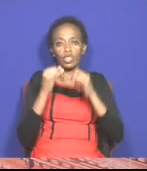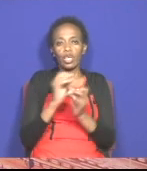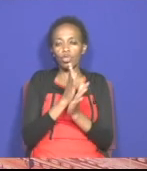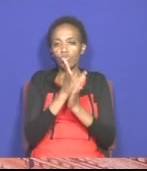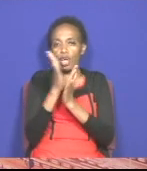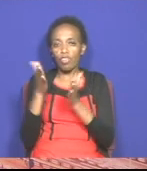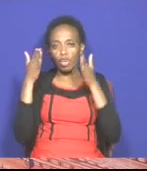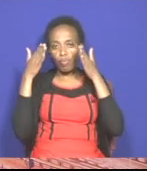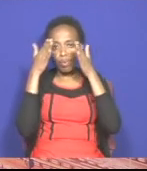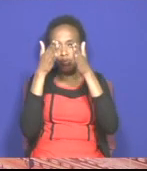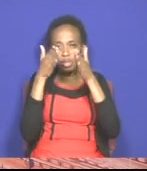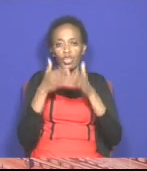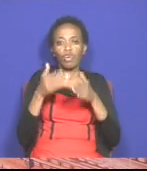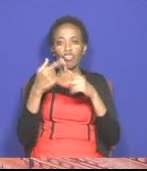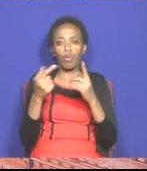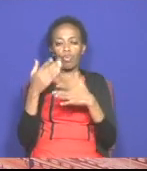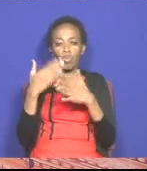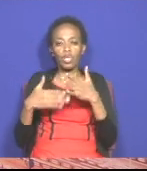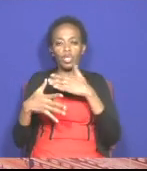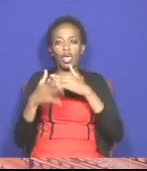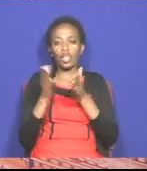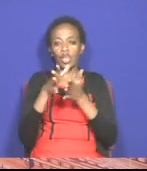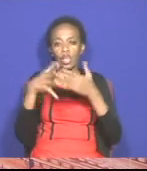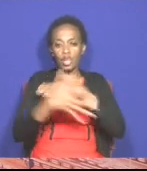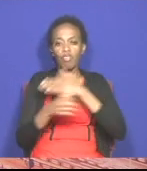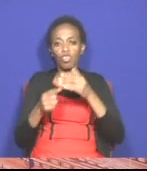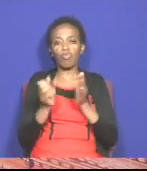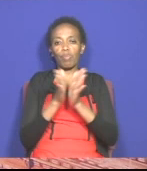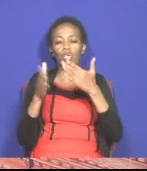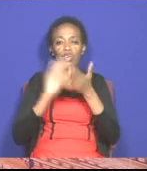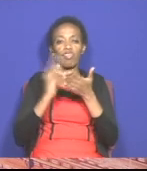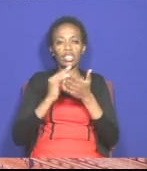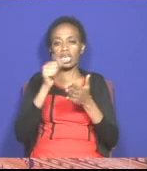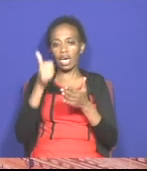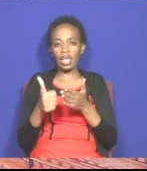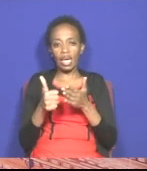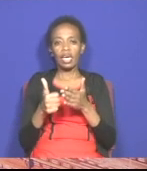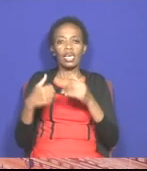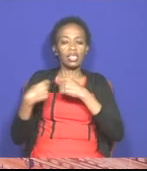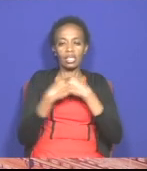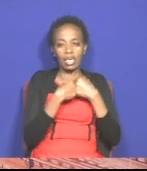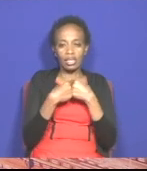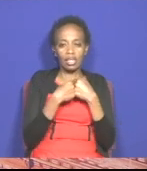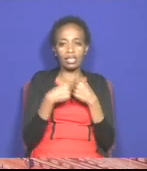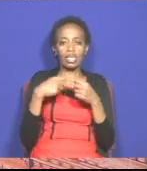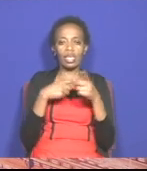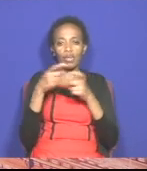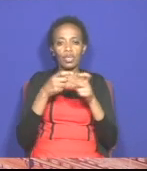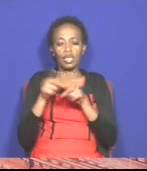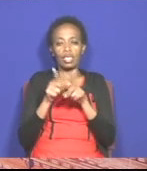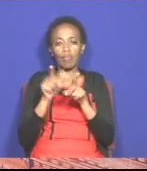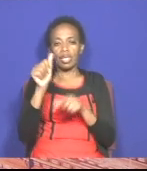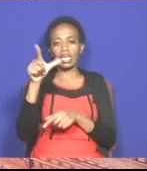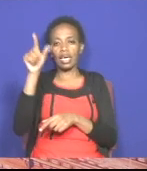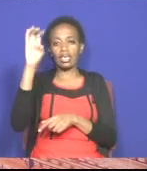public attention from widespread theft of public funds and other governance challenges facing the new administration. And as Alice Diana